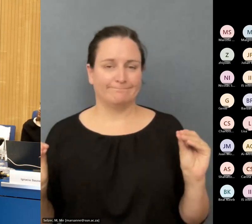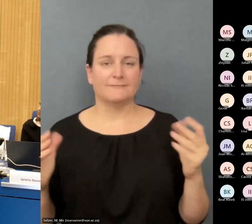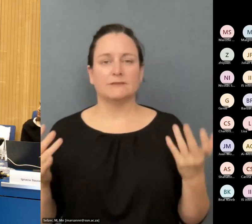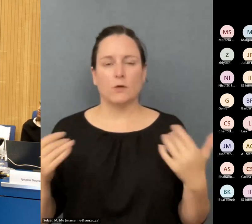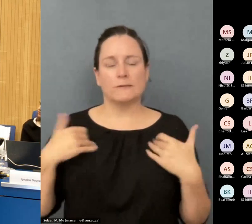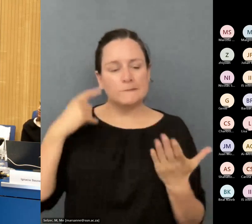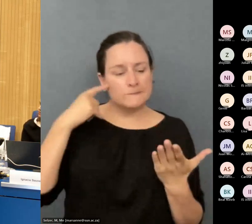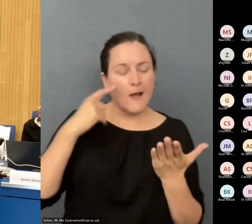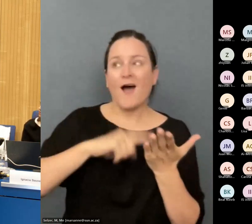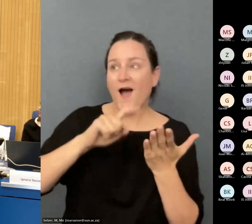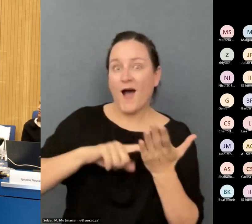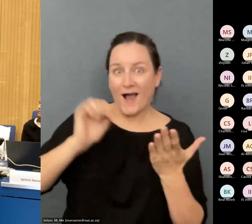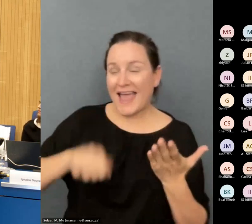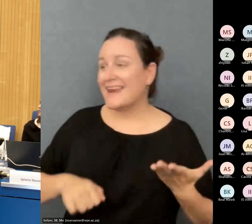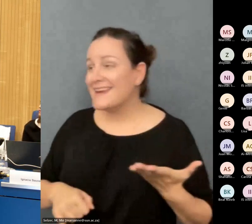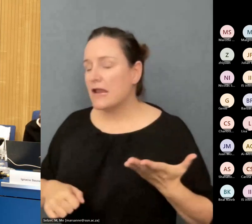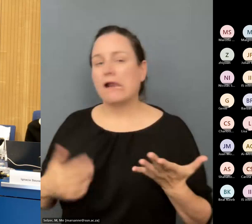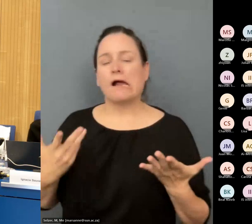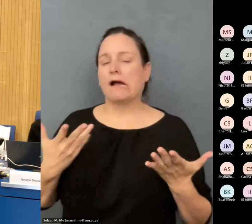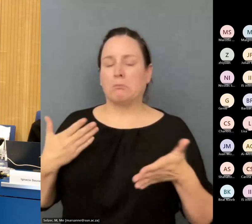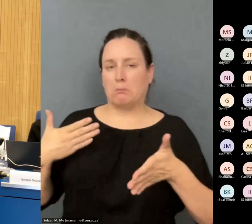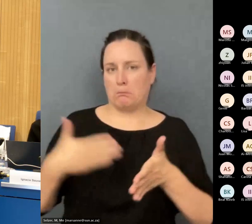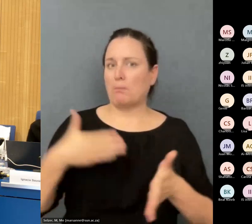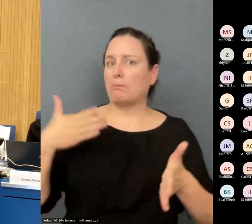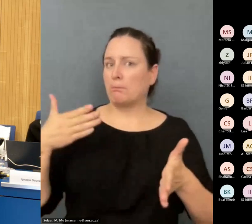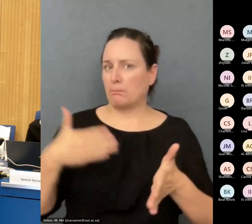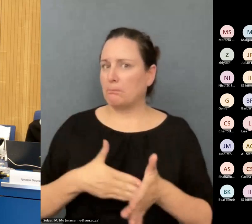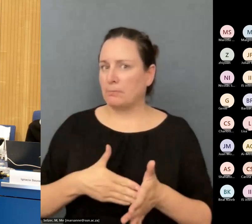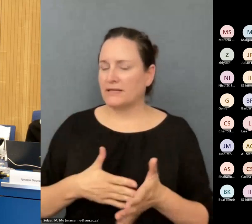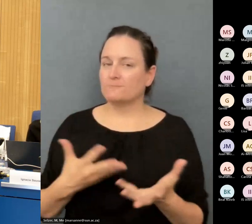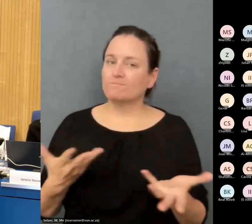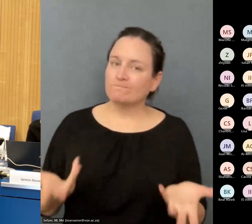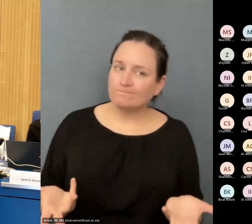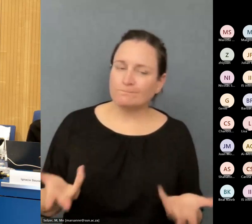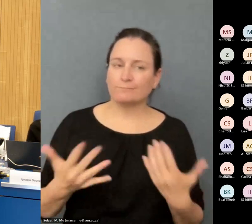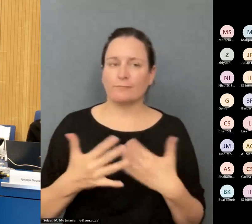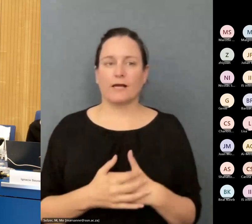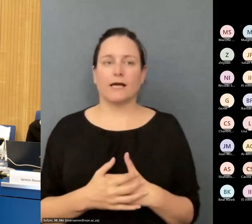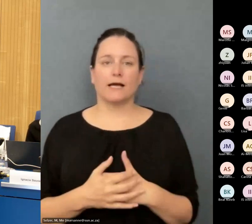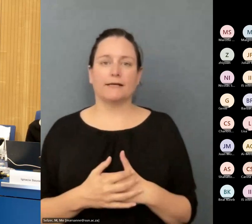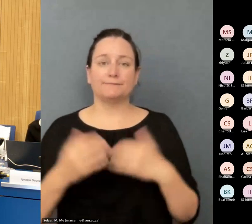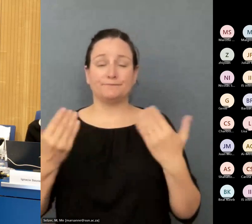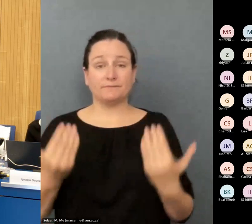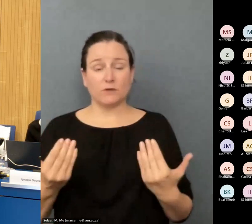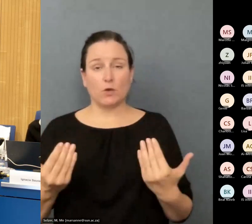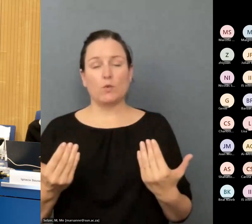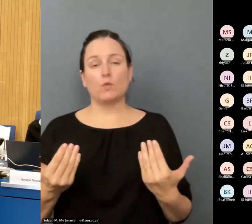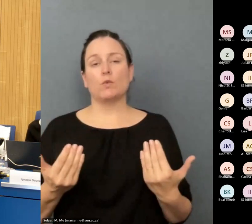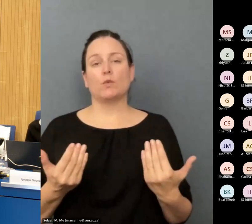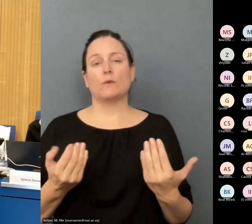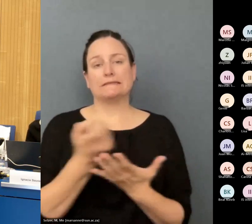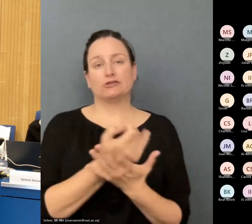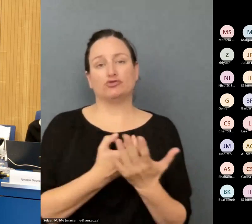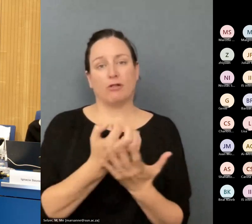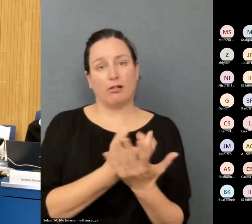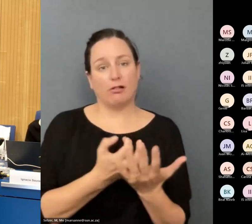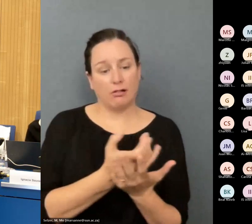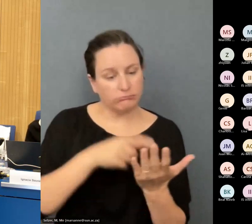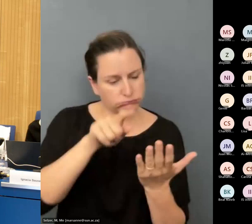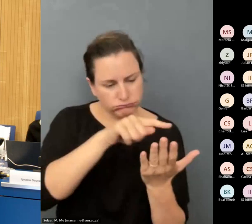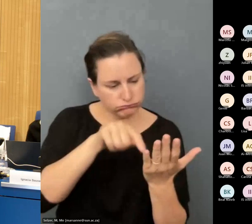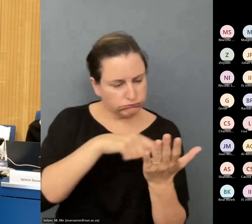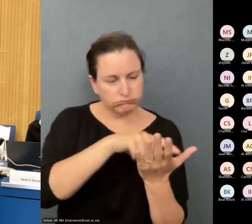it's not very easy. So the way in which we are using these digital apps is mainly also to get to